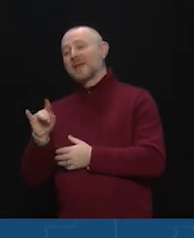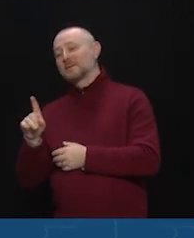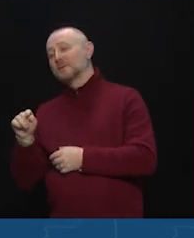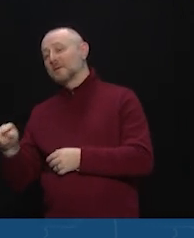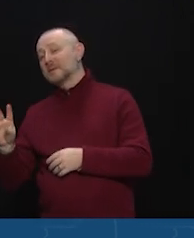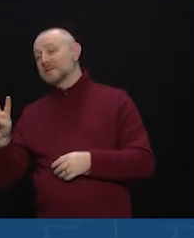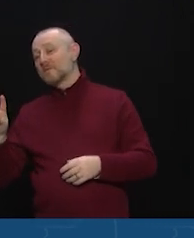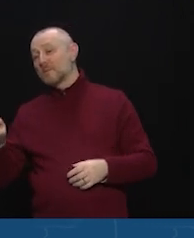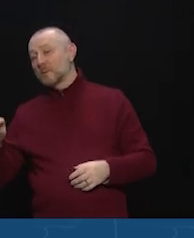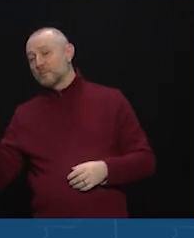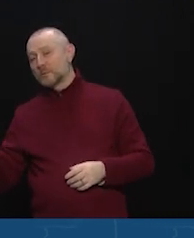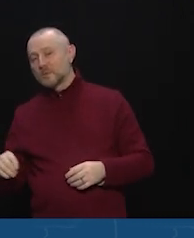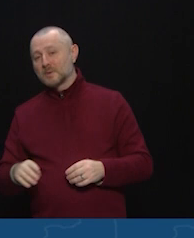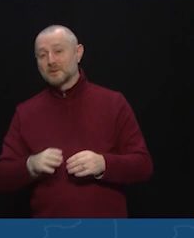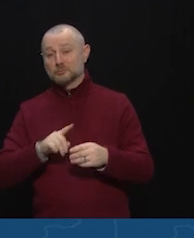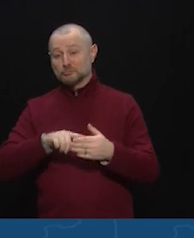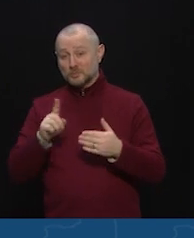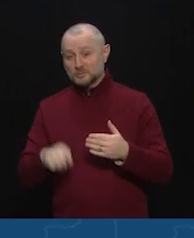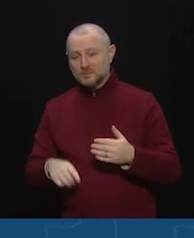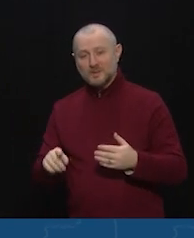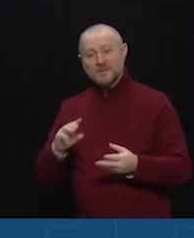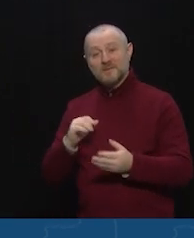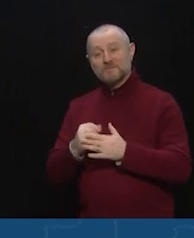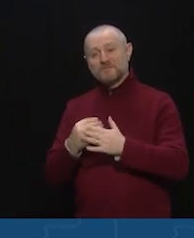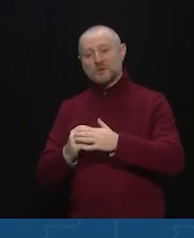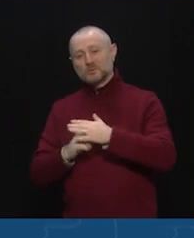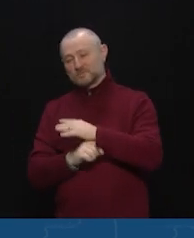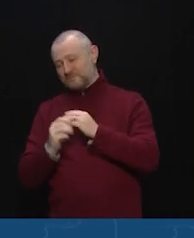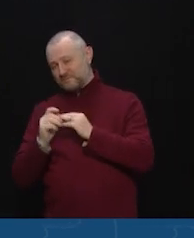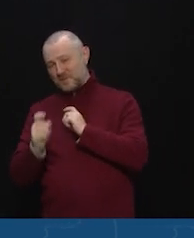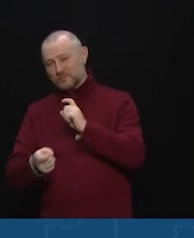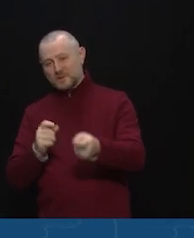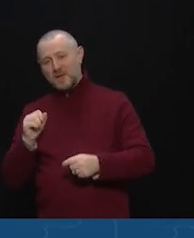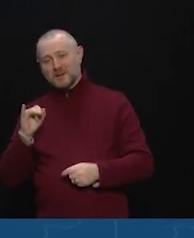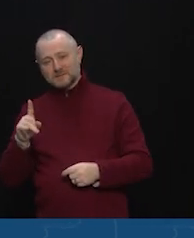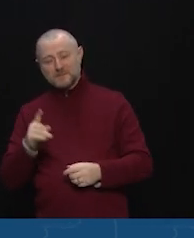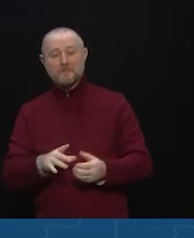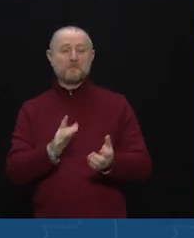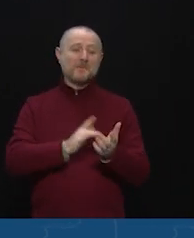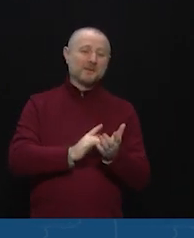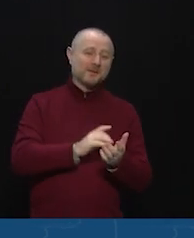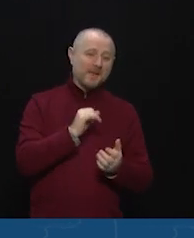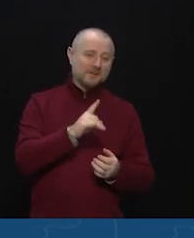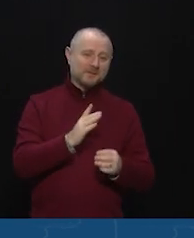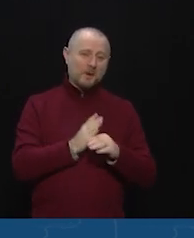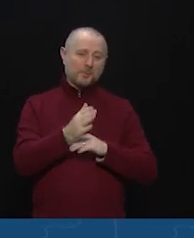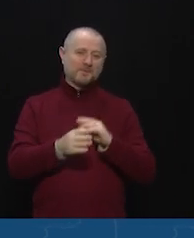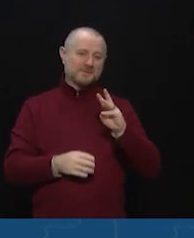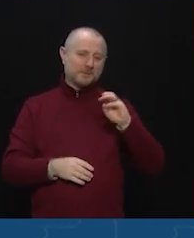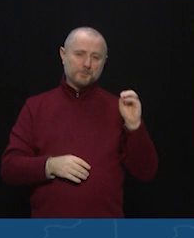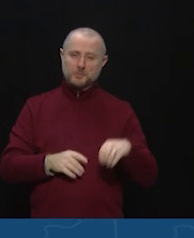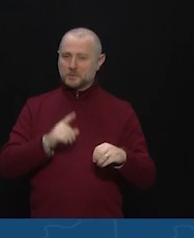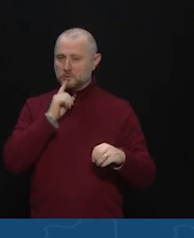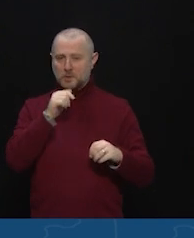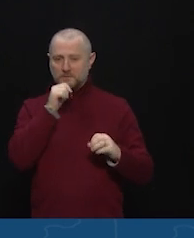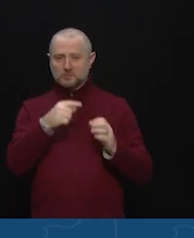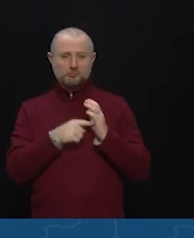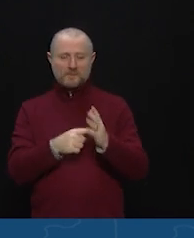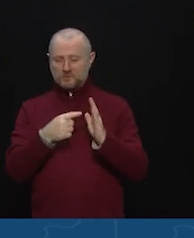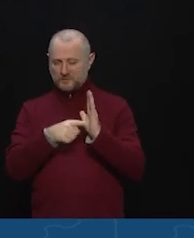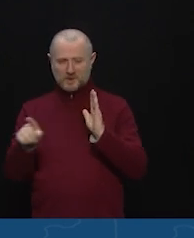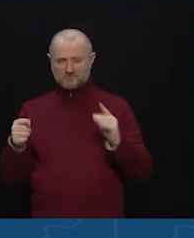result of the funding the foundation aid. And Medicaid is actually over 6%, which is not reflected here. And you can